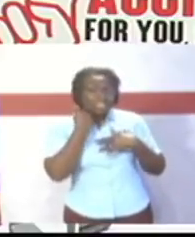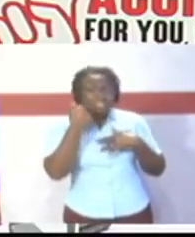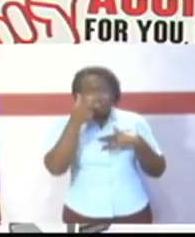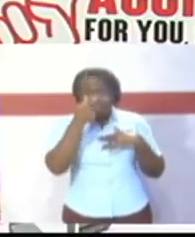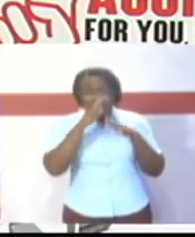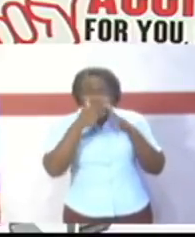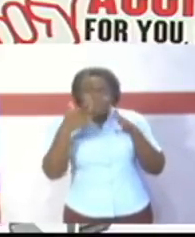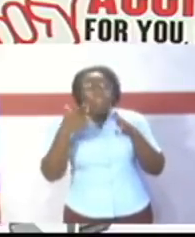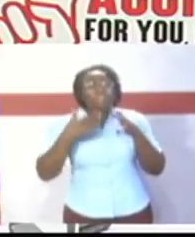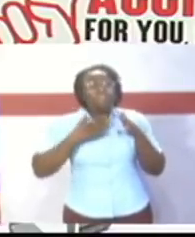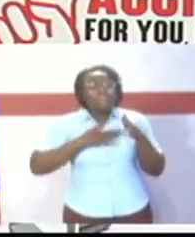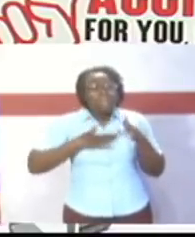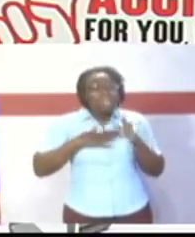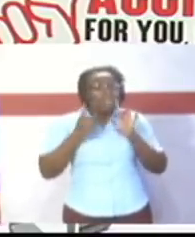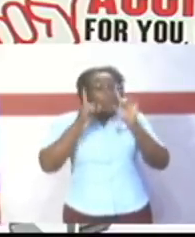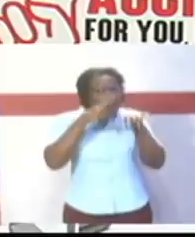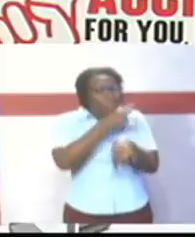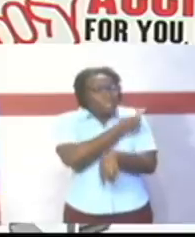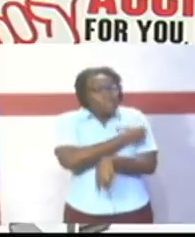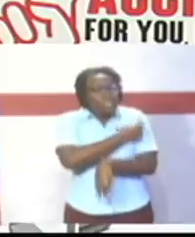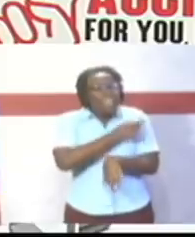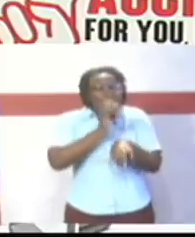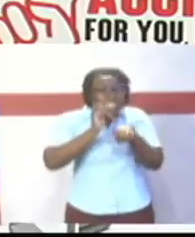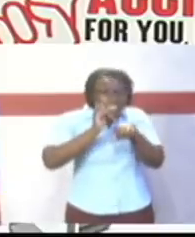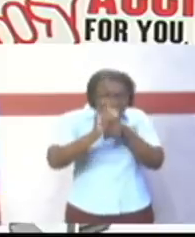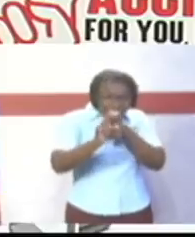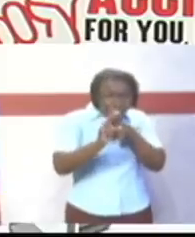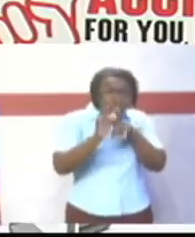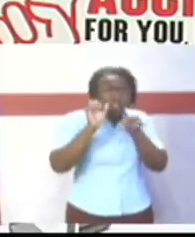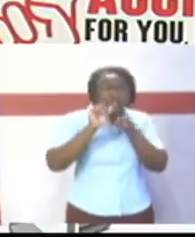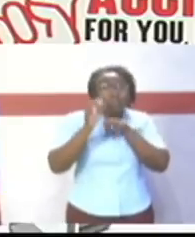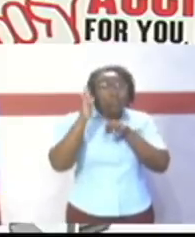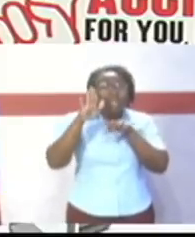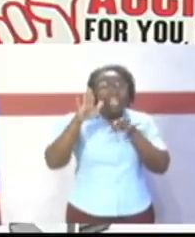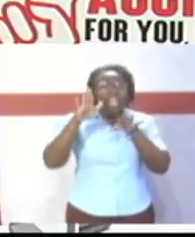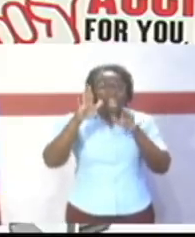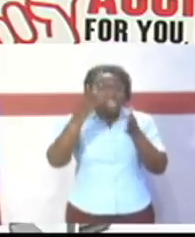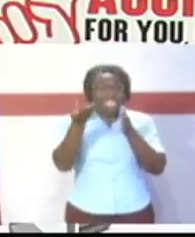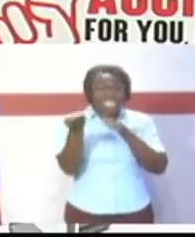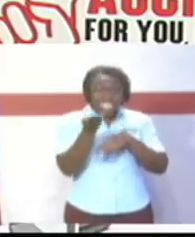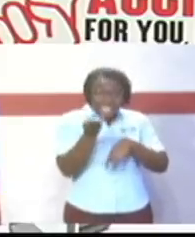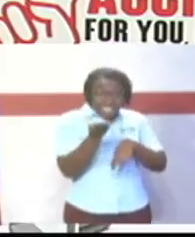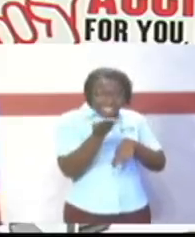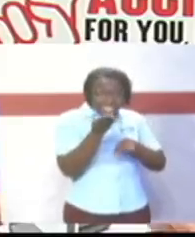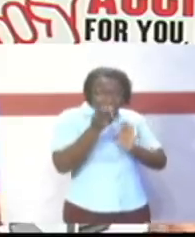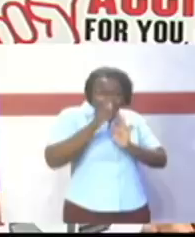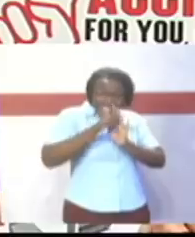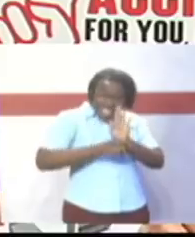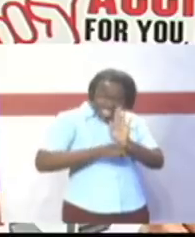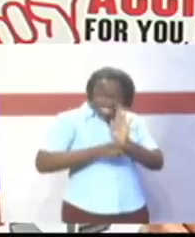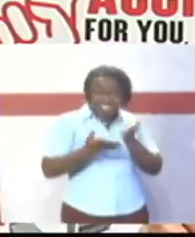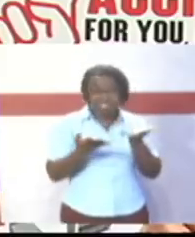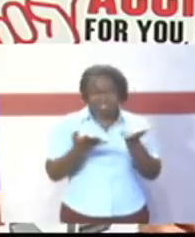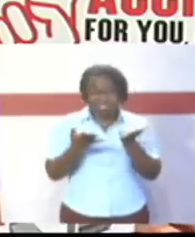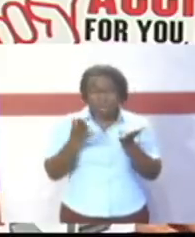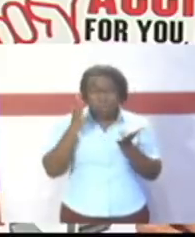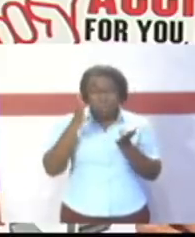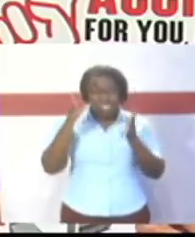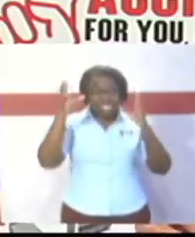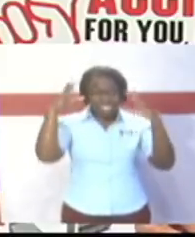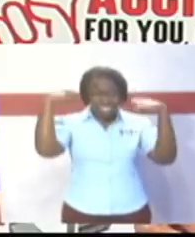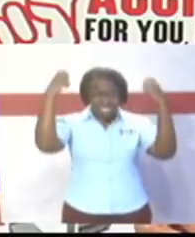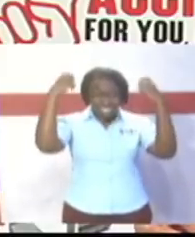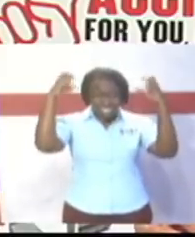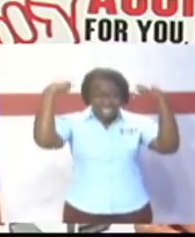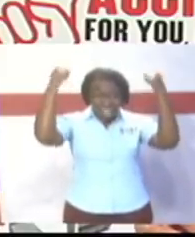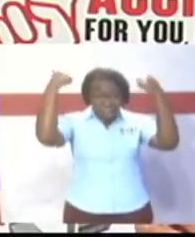deaths, less use for ICU space, less ambulance trips to your home, because very often the ambulance has to go 2 and